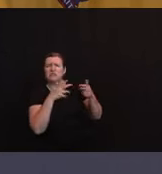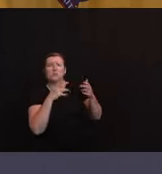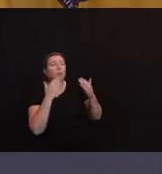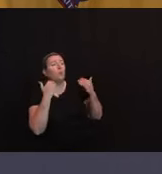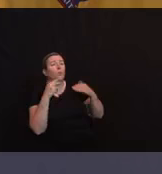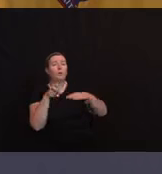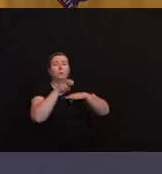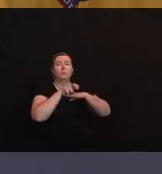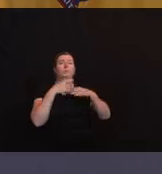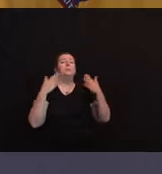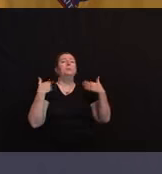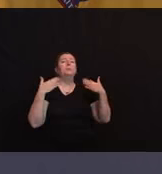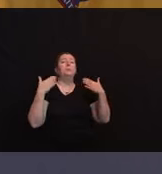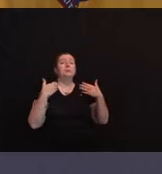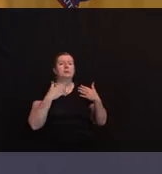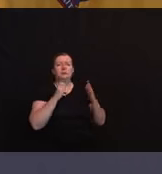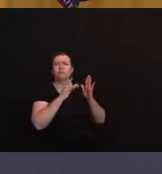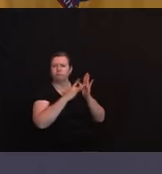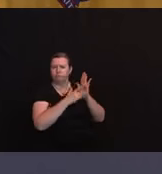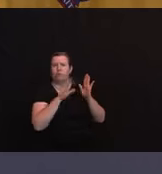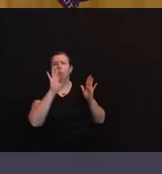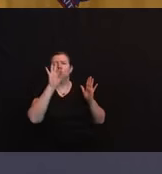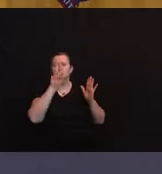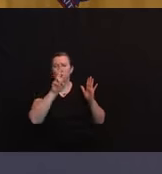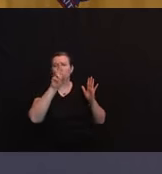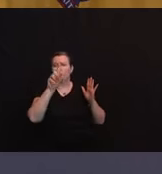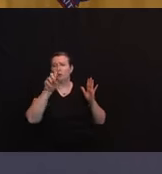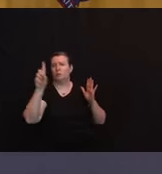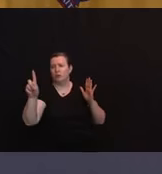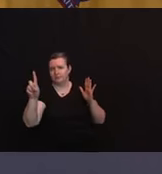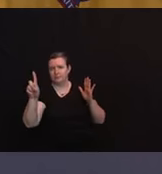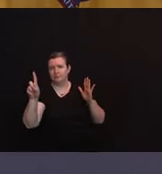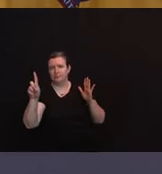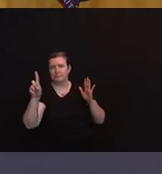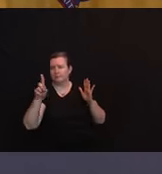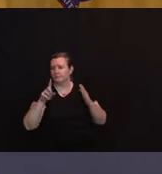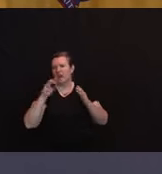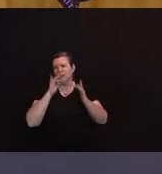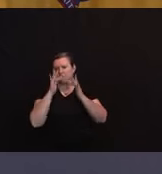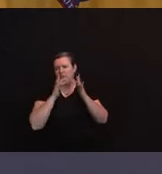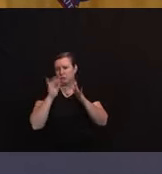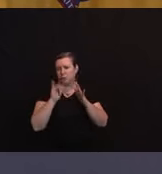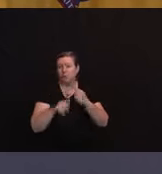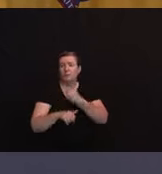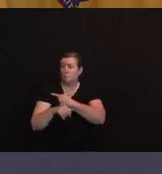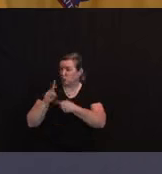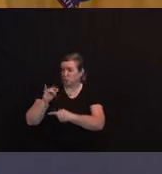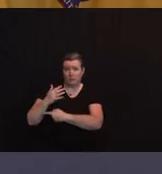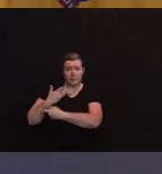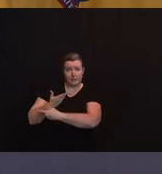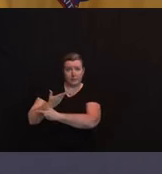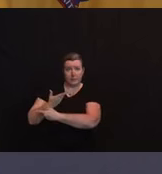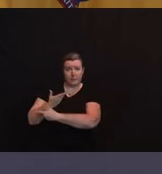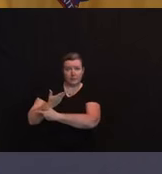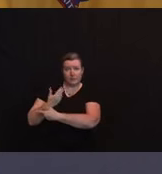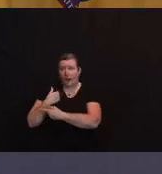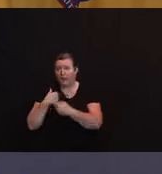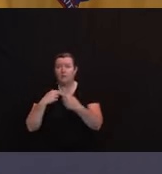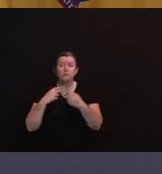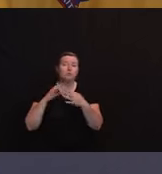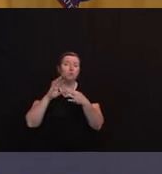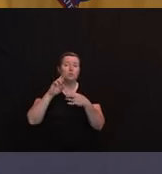cooling location. Please, Judy, you'd want me to say this, I think. If you've got an elderly relative